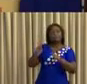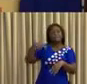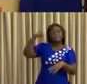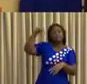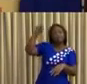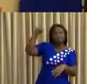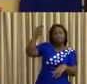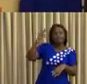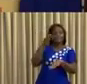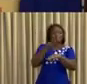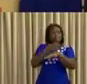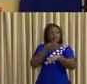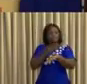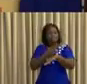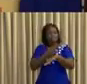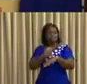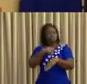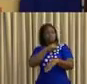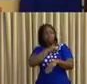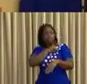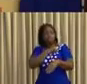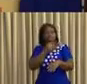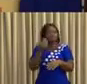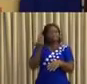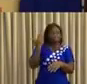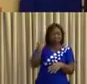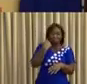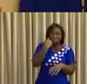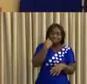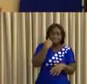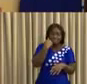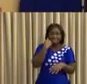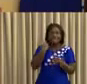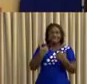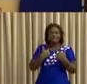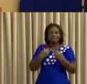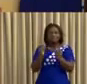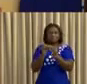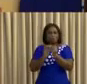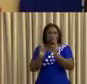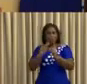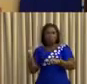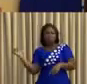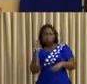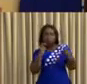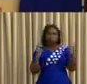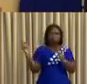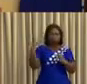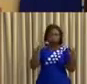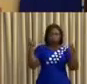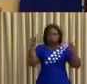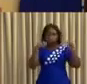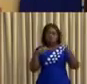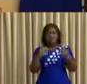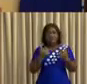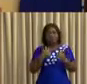Faso, has in recent times been at the receiving end of a number of terrorist attacks, as has